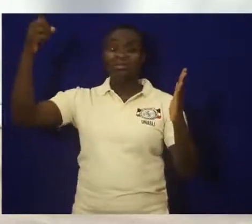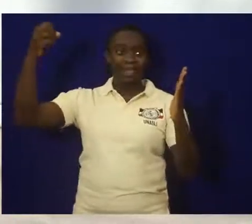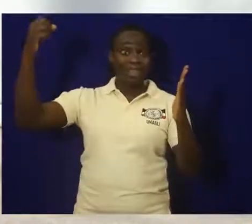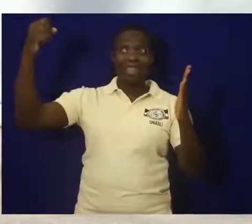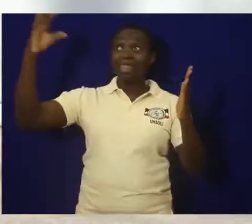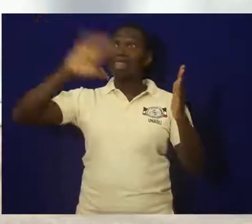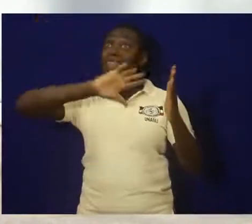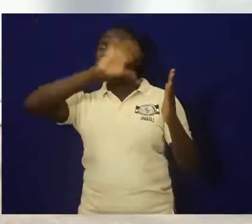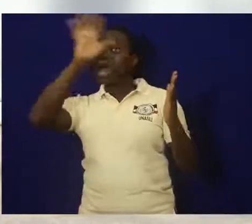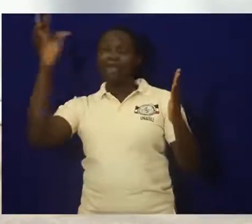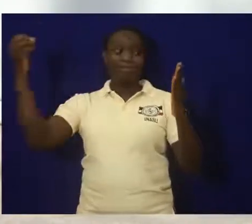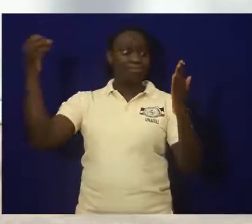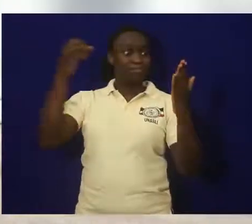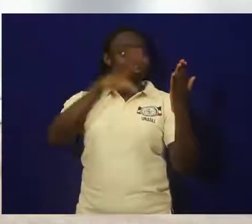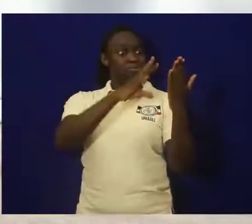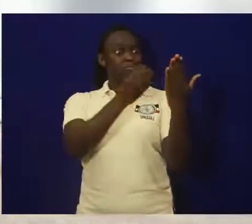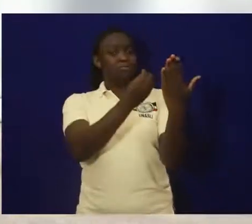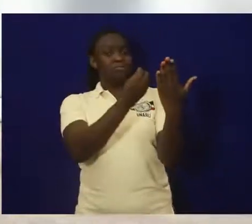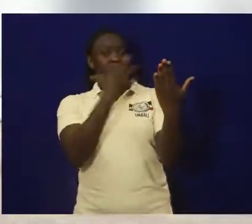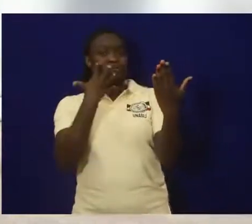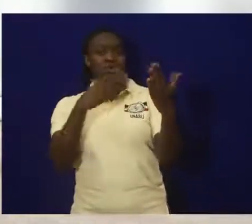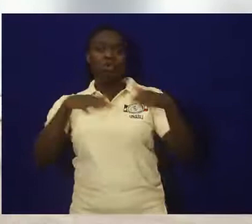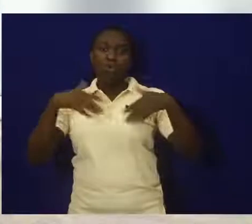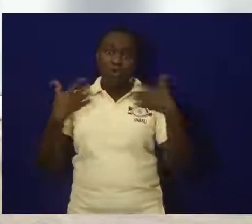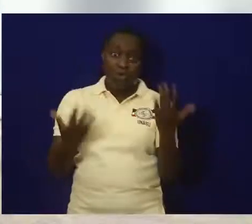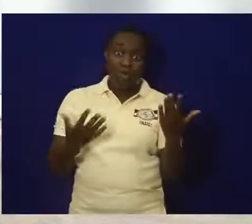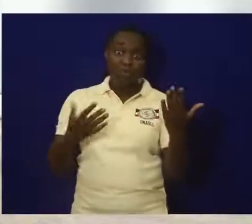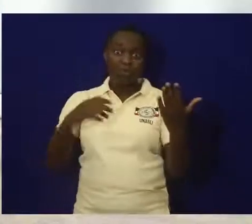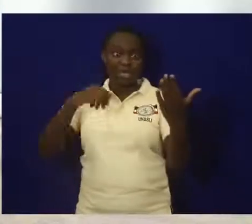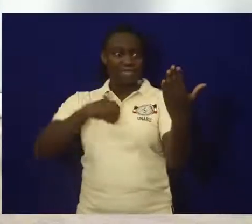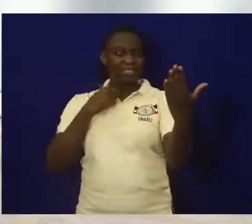Do you remember this? You can look at yourself in a plane mirror.